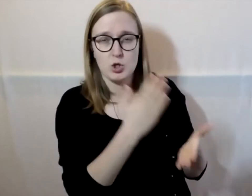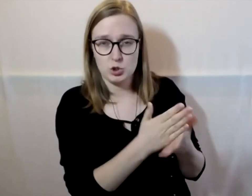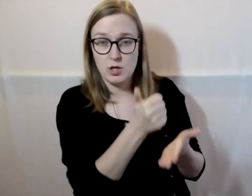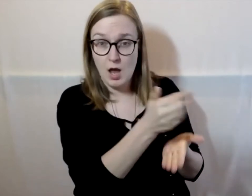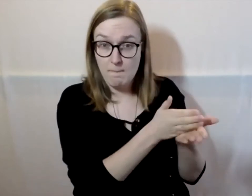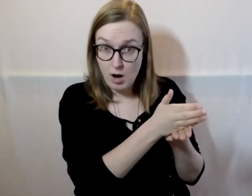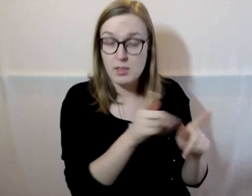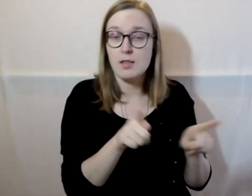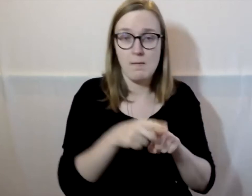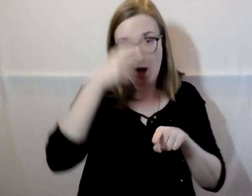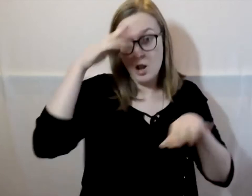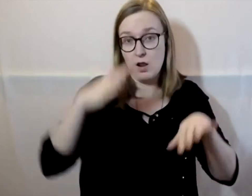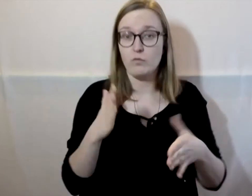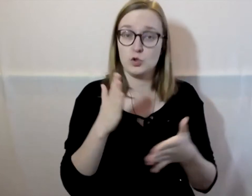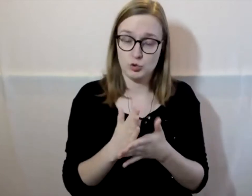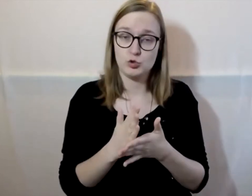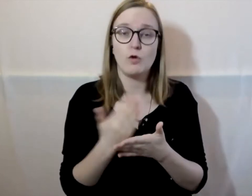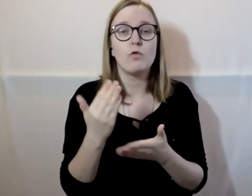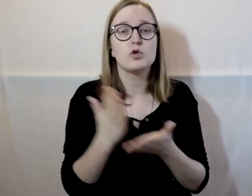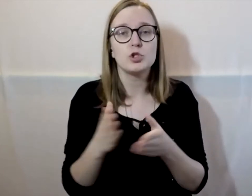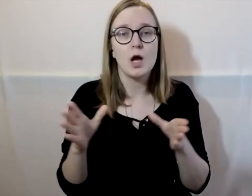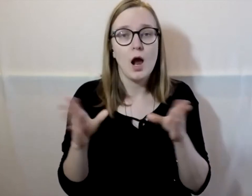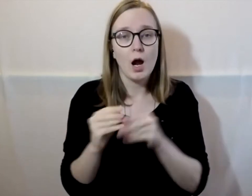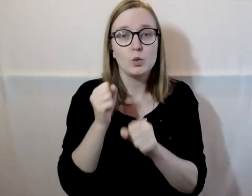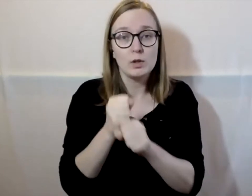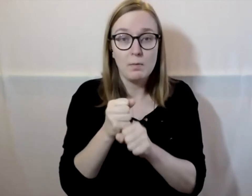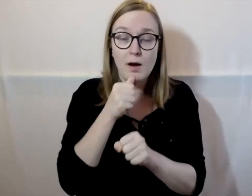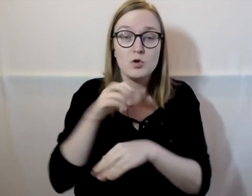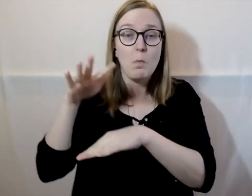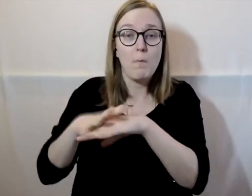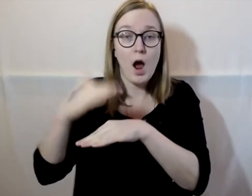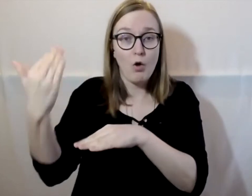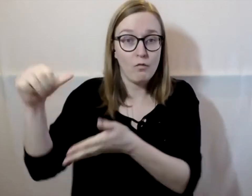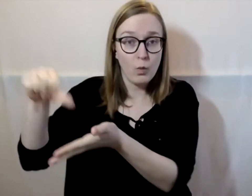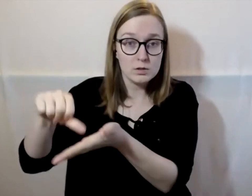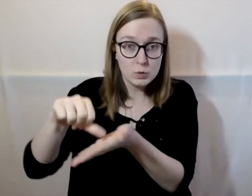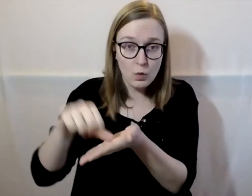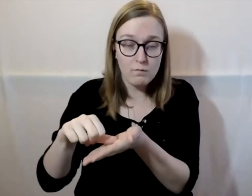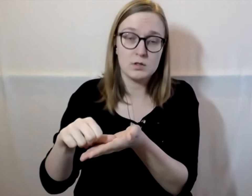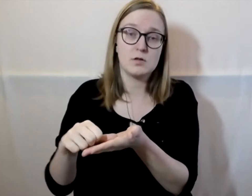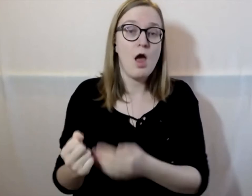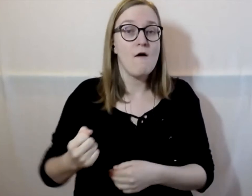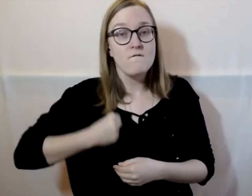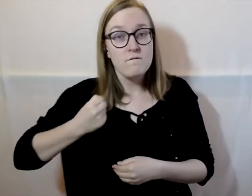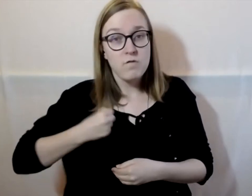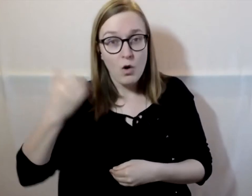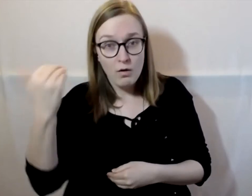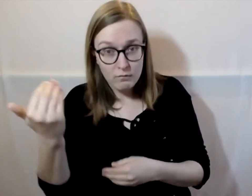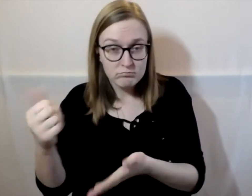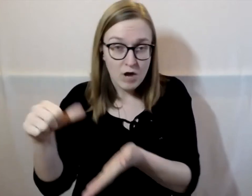its collaboration with banks authorities, with the military,